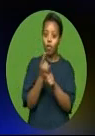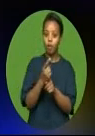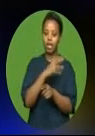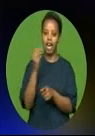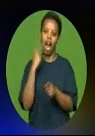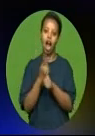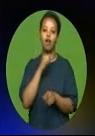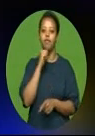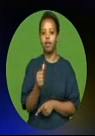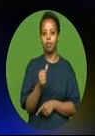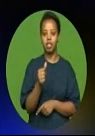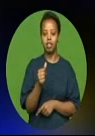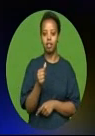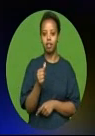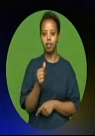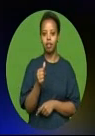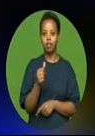confirmed and unconfirmed,